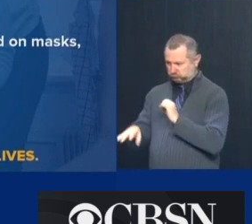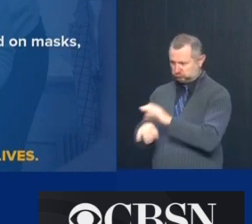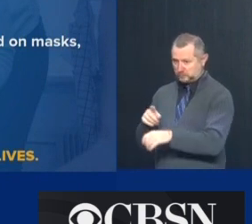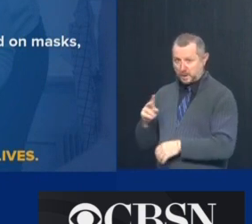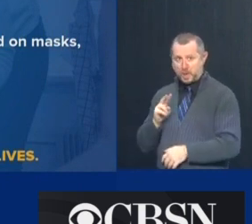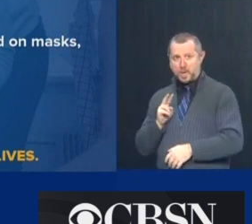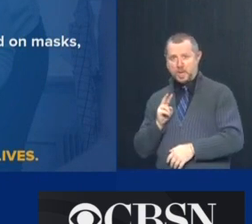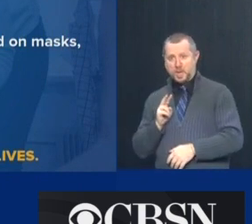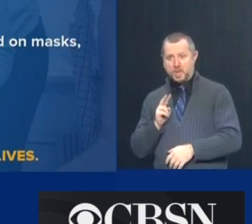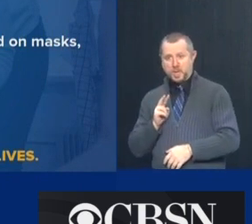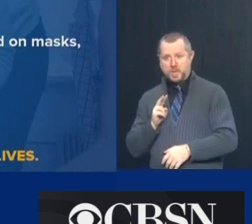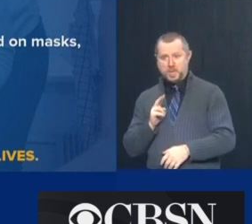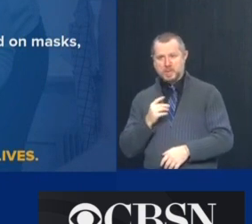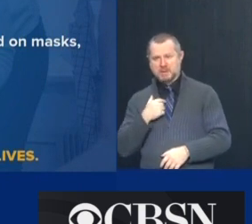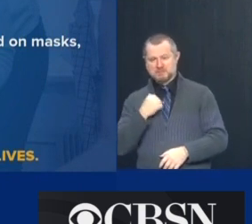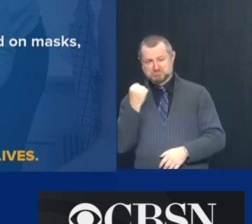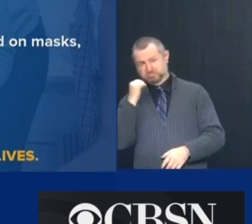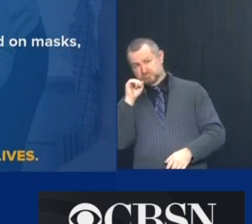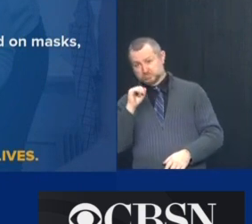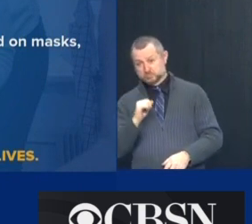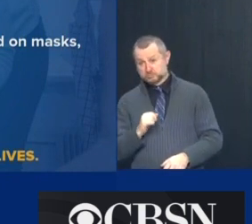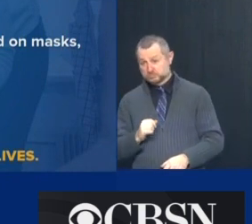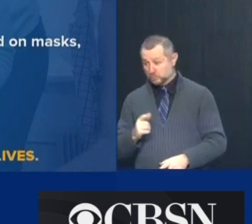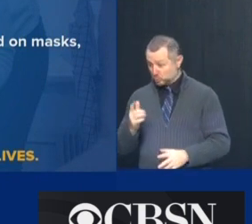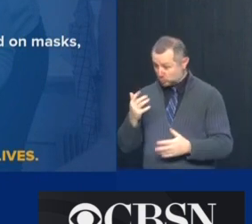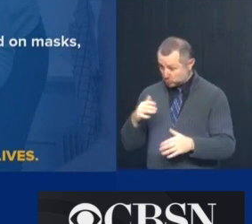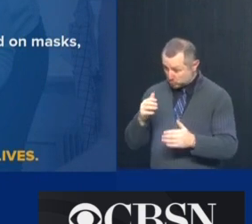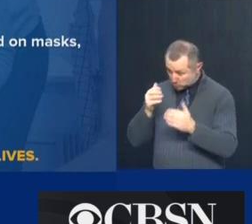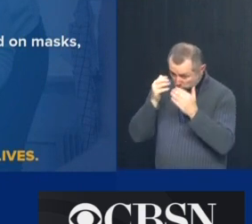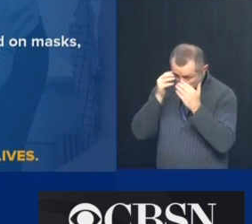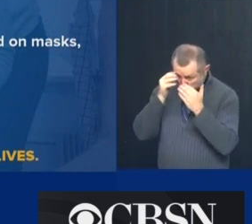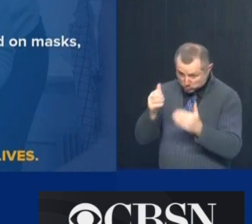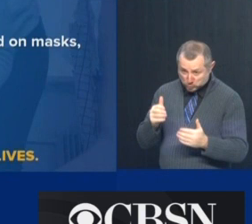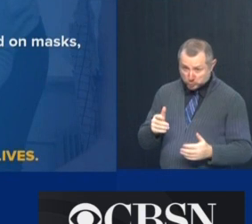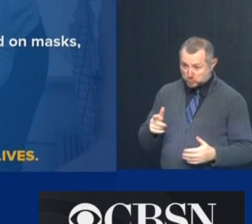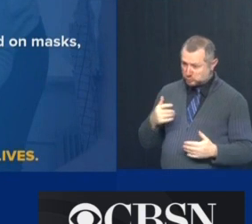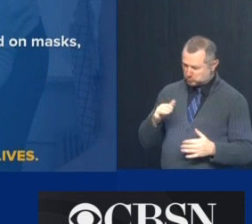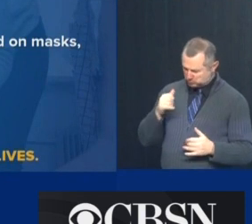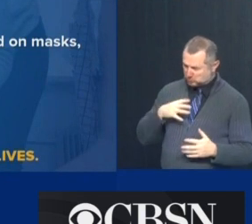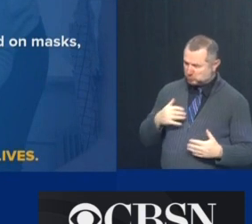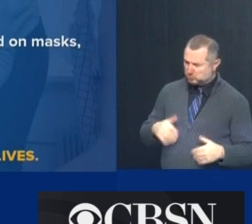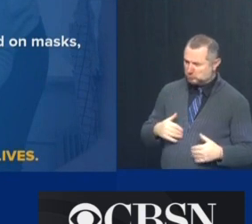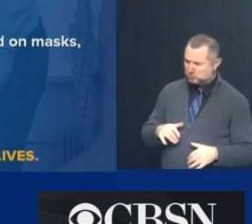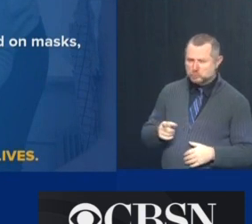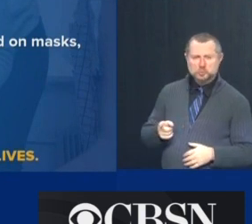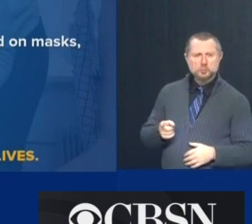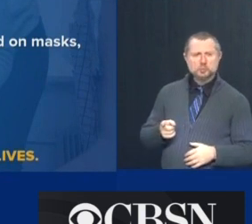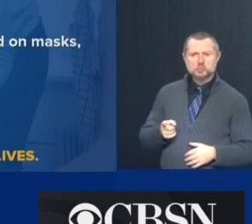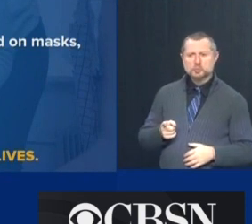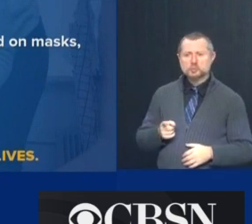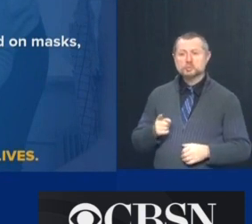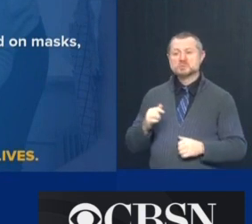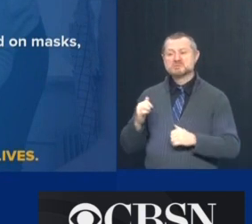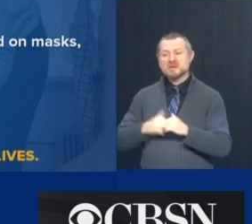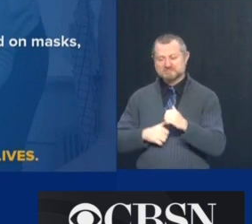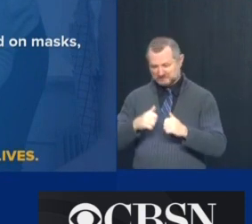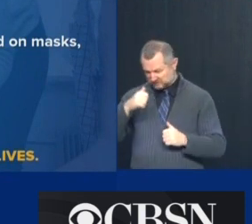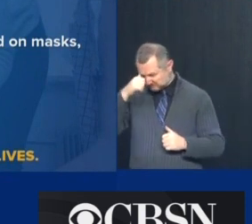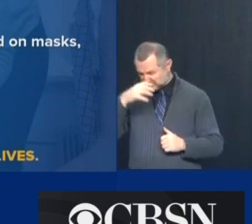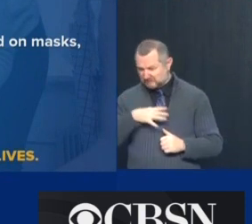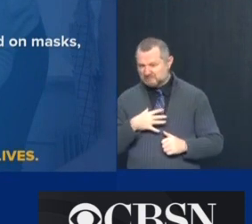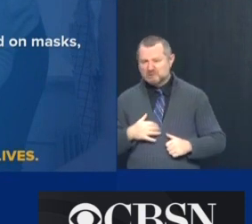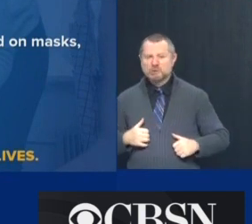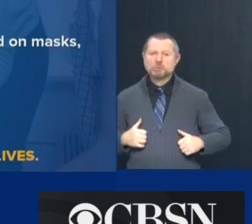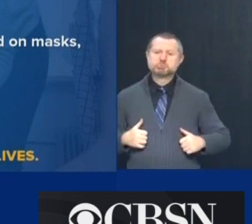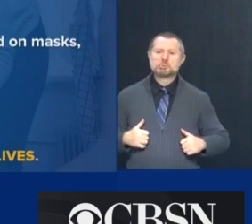Well, I'm going to stand up. You want to be a tough guy? Guy being gender neutral? I'll tell you what a tough guy does. Go